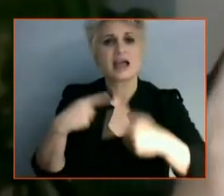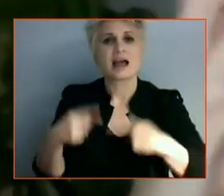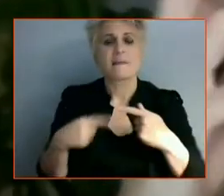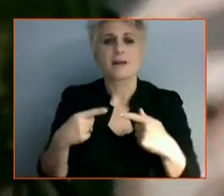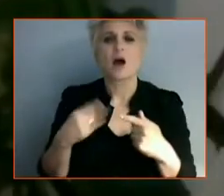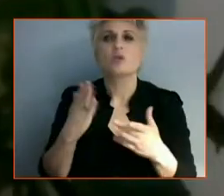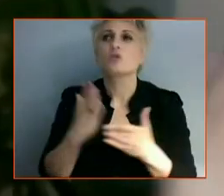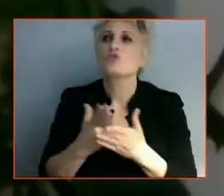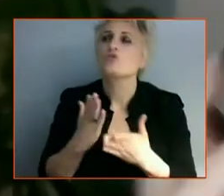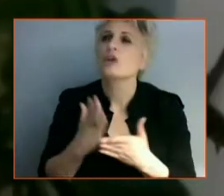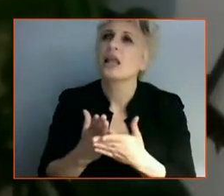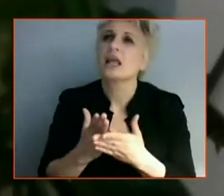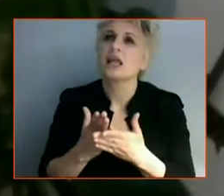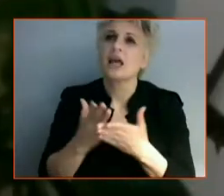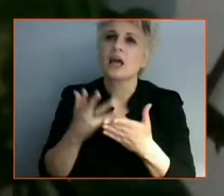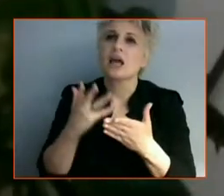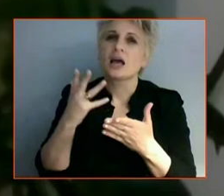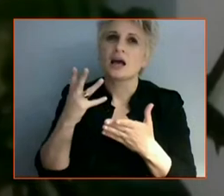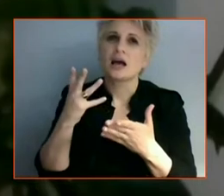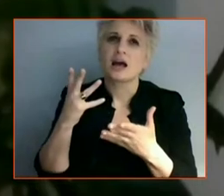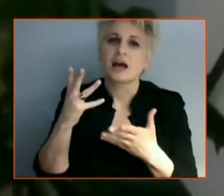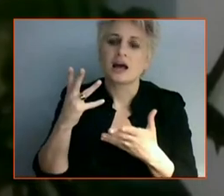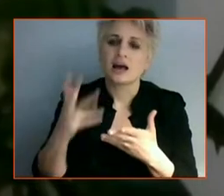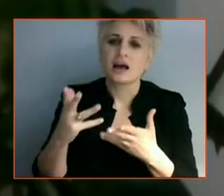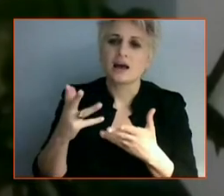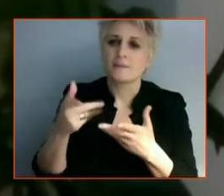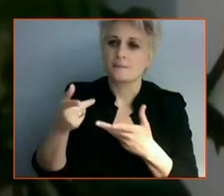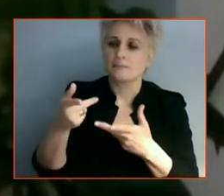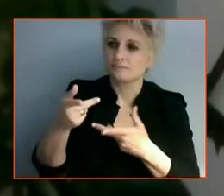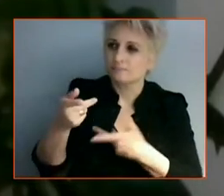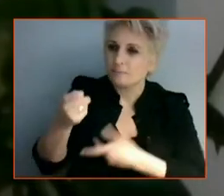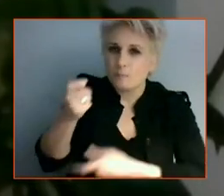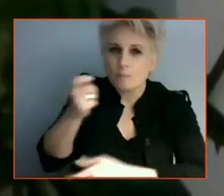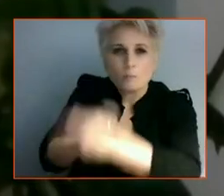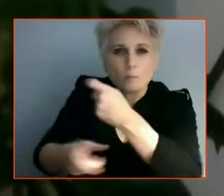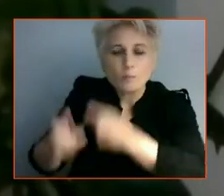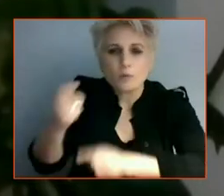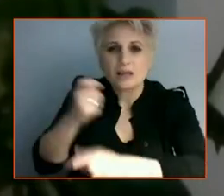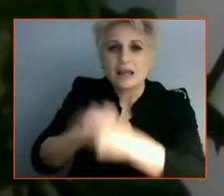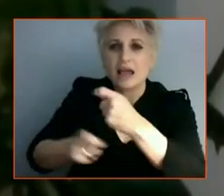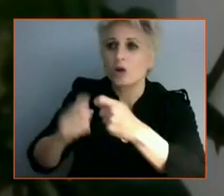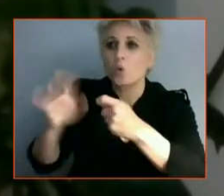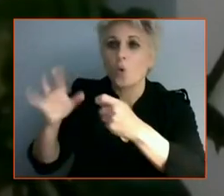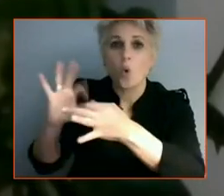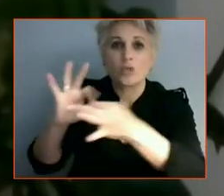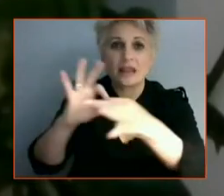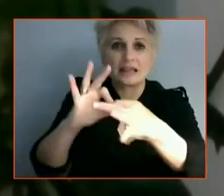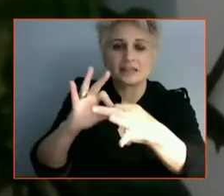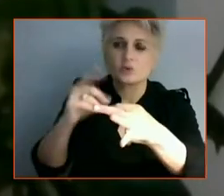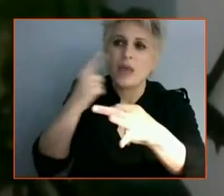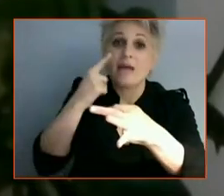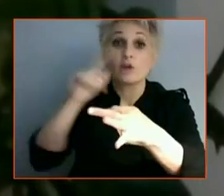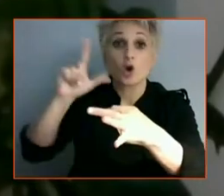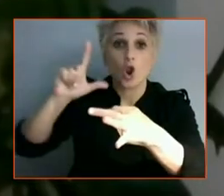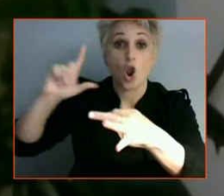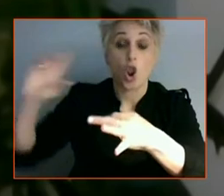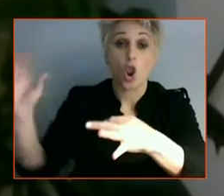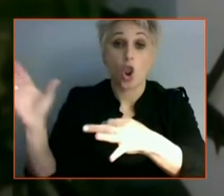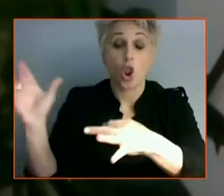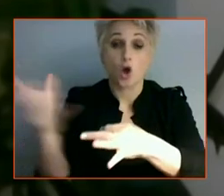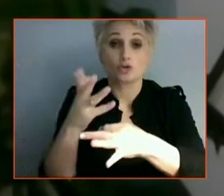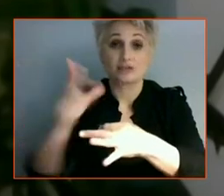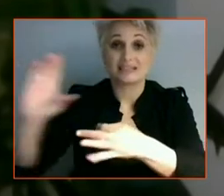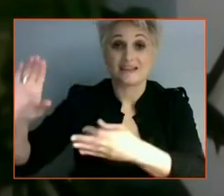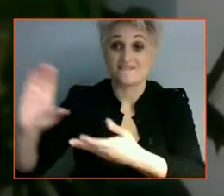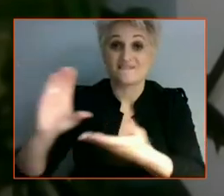extricating the kind of inextricable links at the moment between lotteries funding and that which goes into our local communities and into our